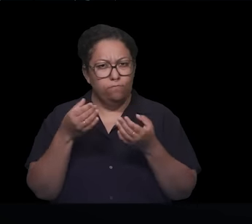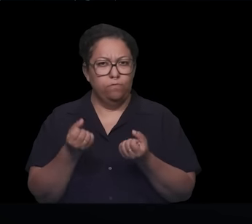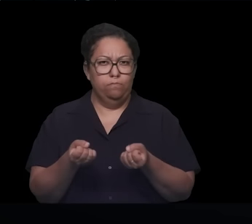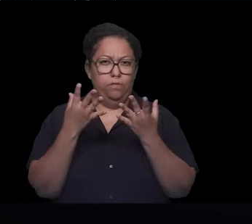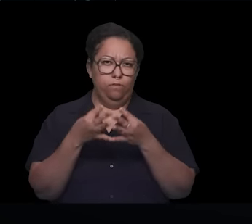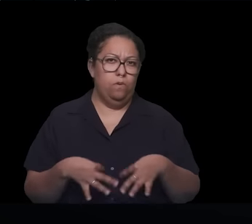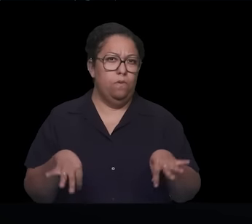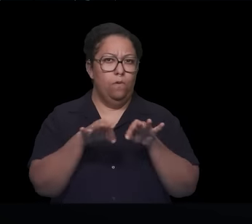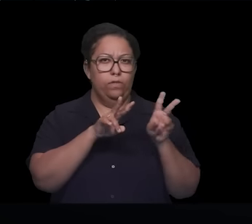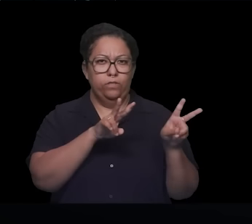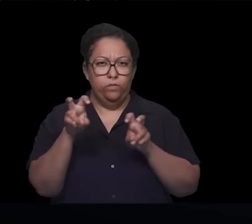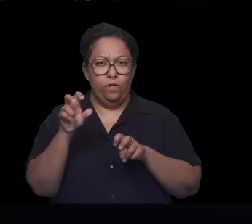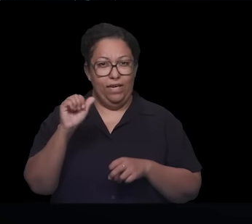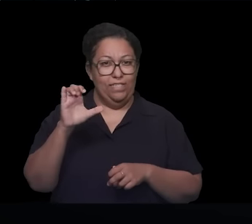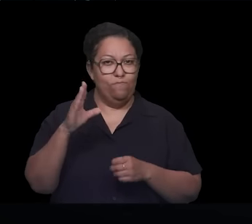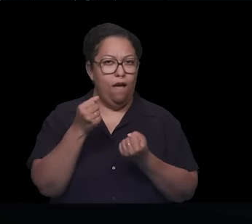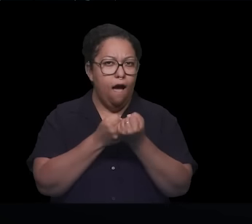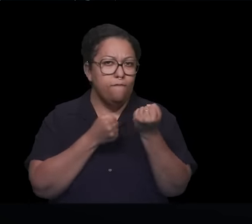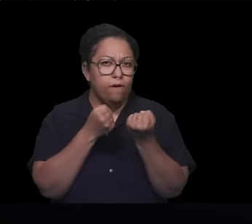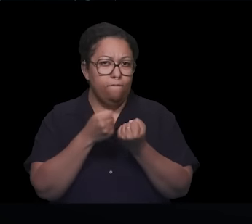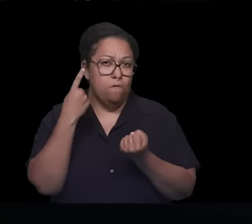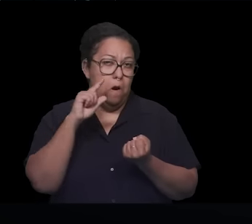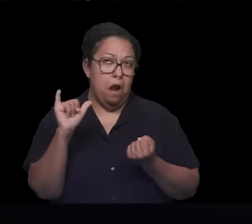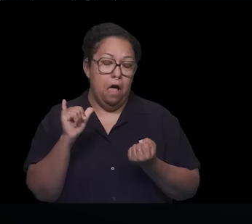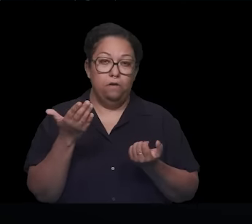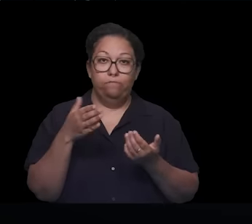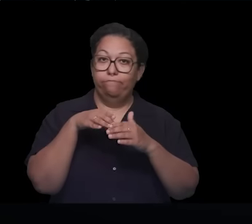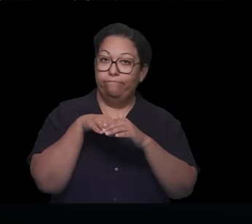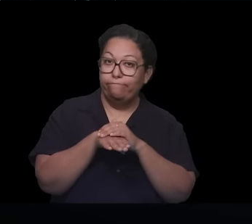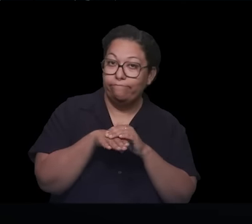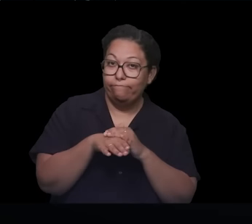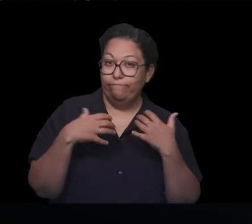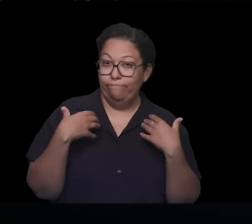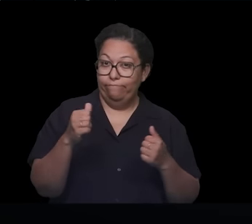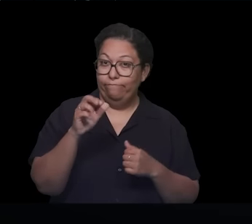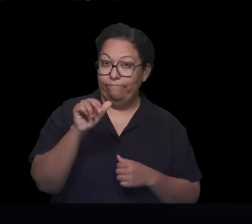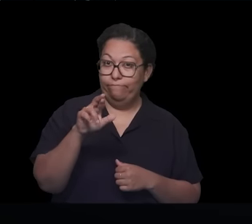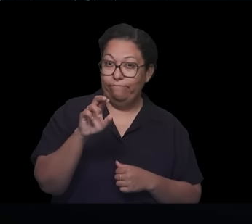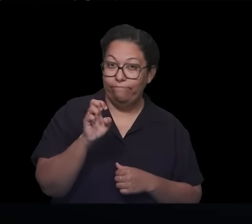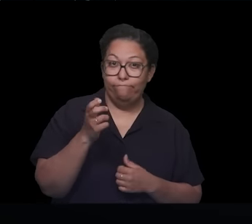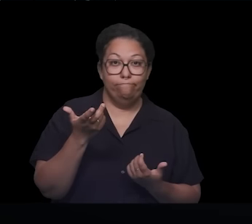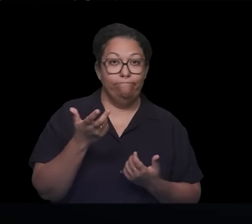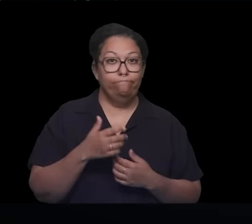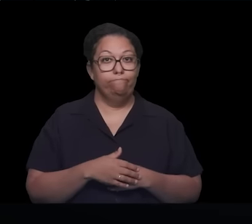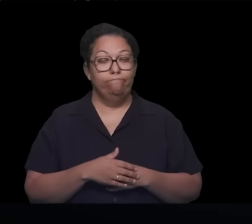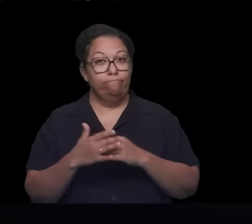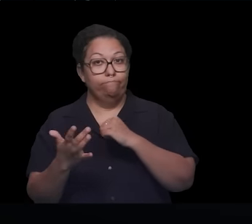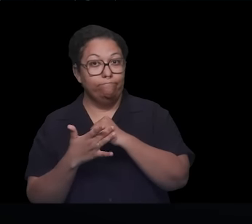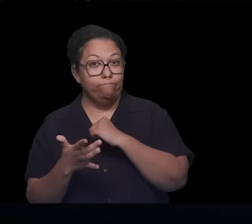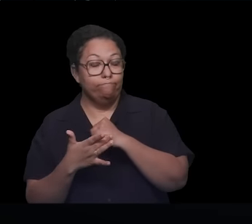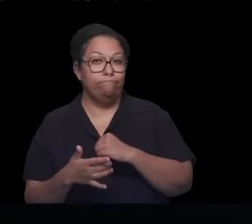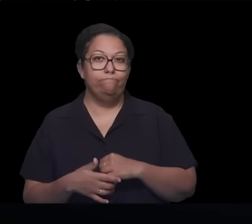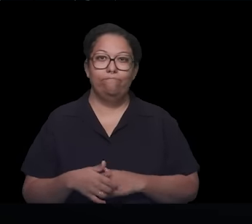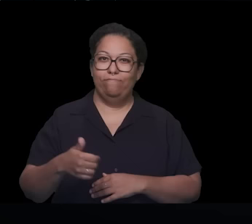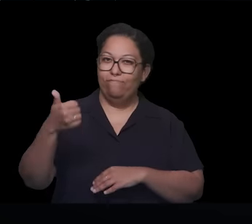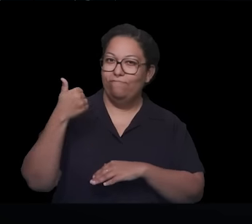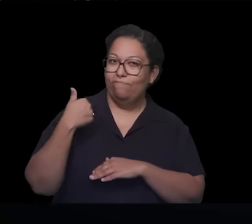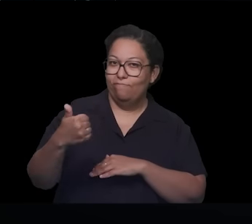been focused on the many important issues ACB advocates for, like access to healthcare,